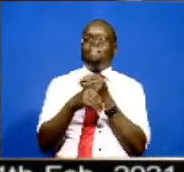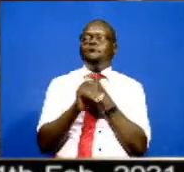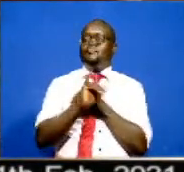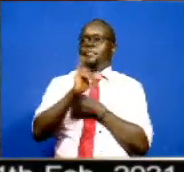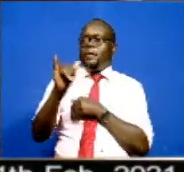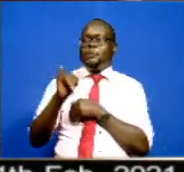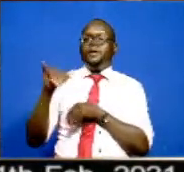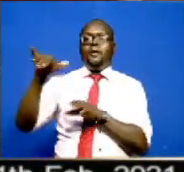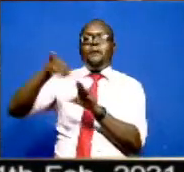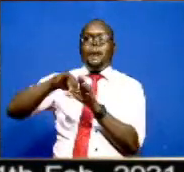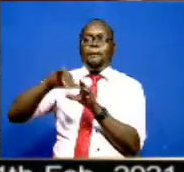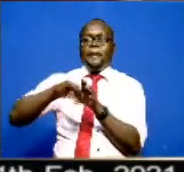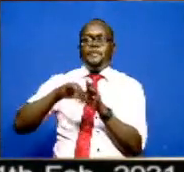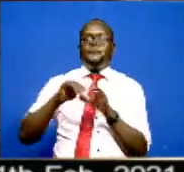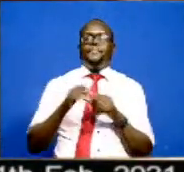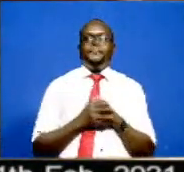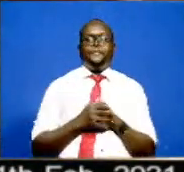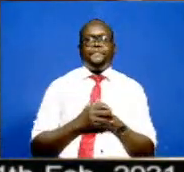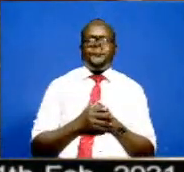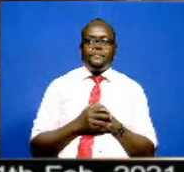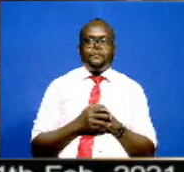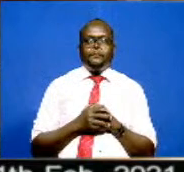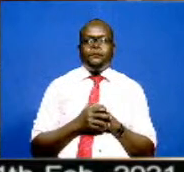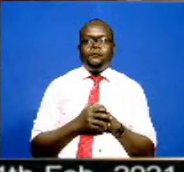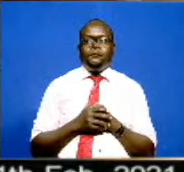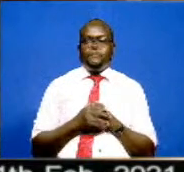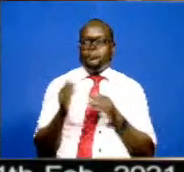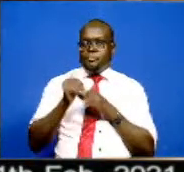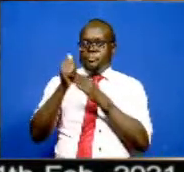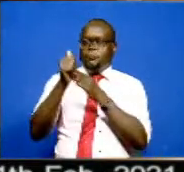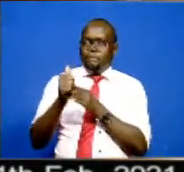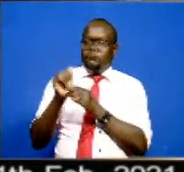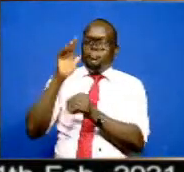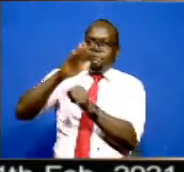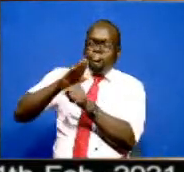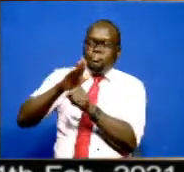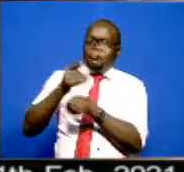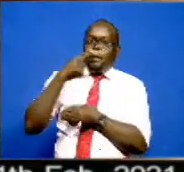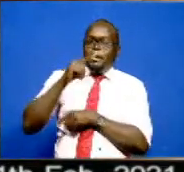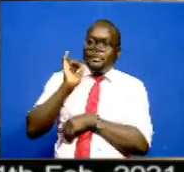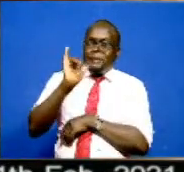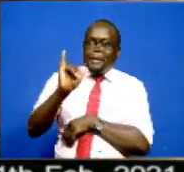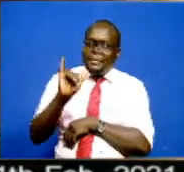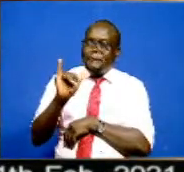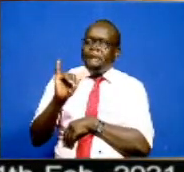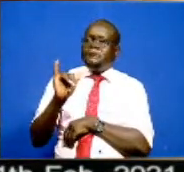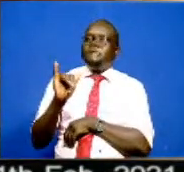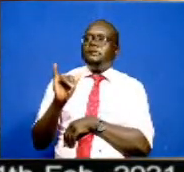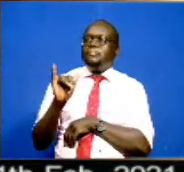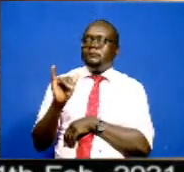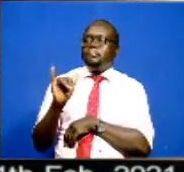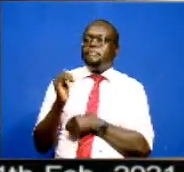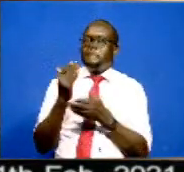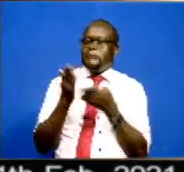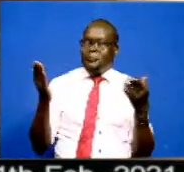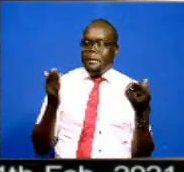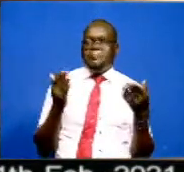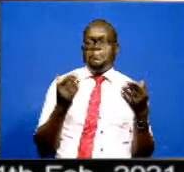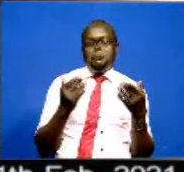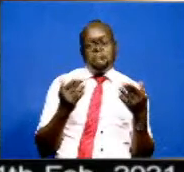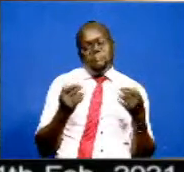members. Mr. Speaker, the Leader Majority has mentioned something that I thought is worth also talking